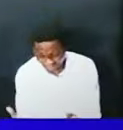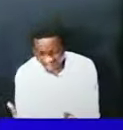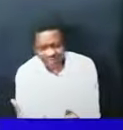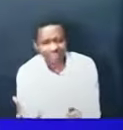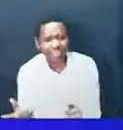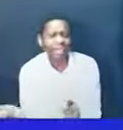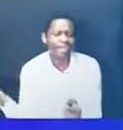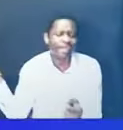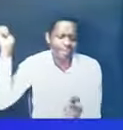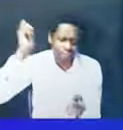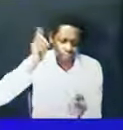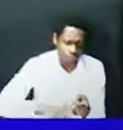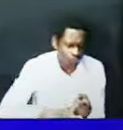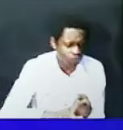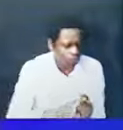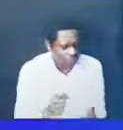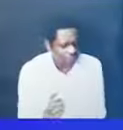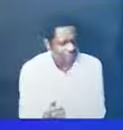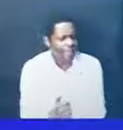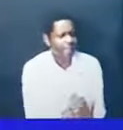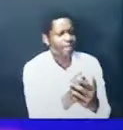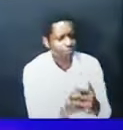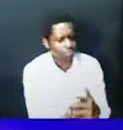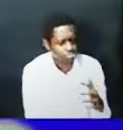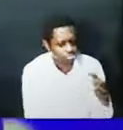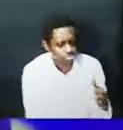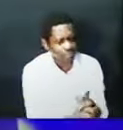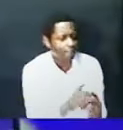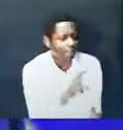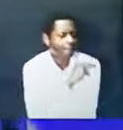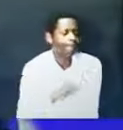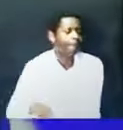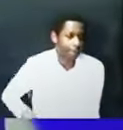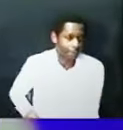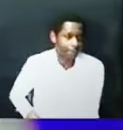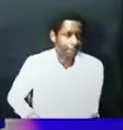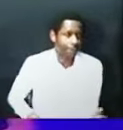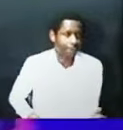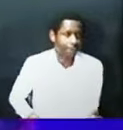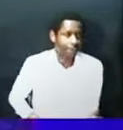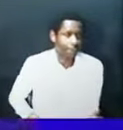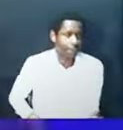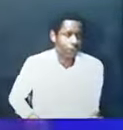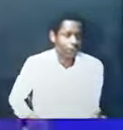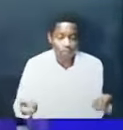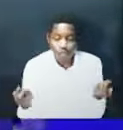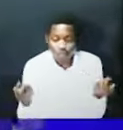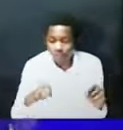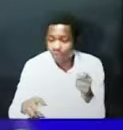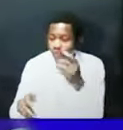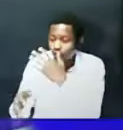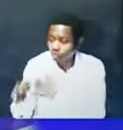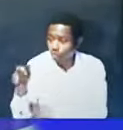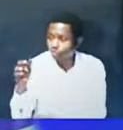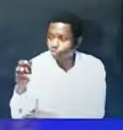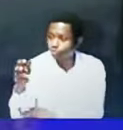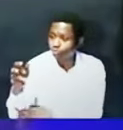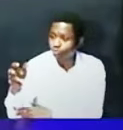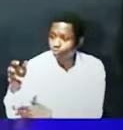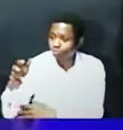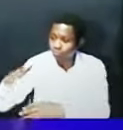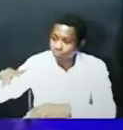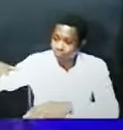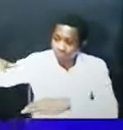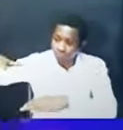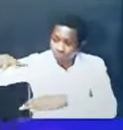no ahuyia nam so di nkwagye ebebre wi ase nyi. Now I said when God's providential oversight, bria